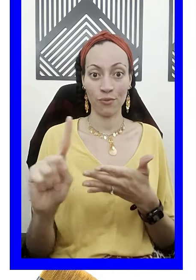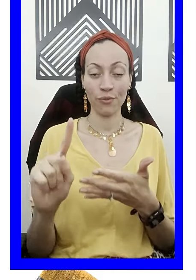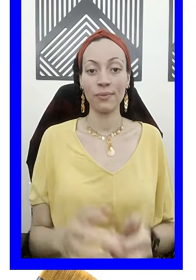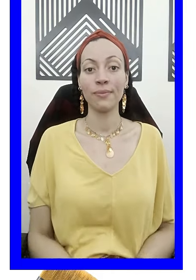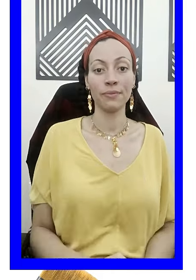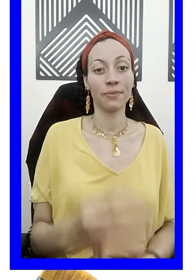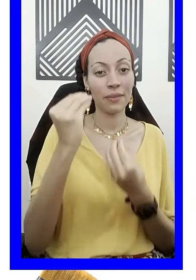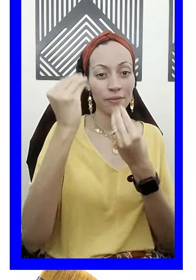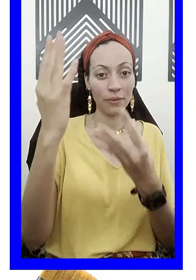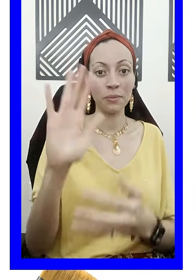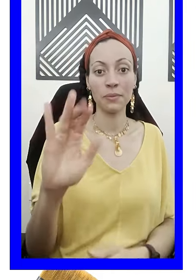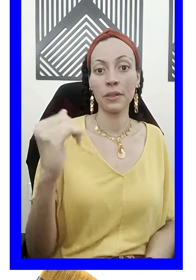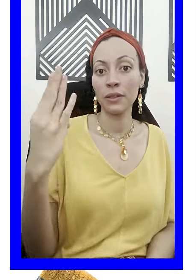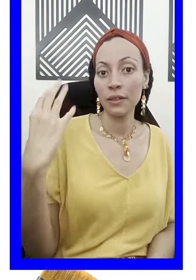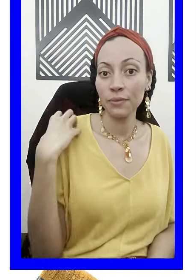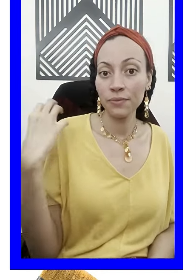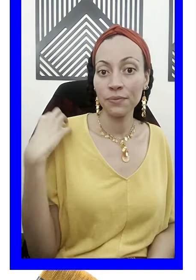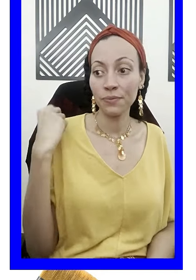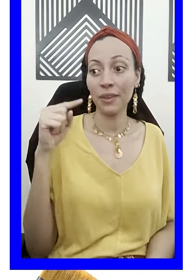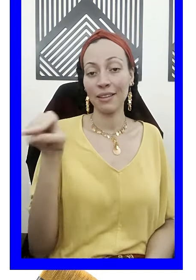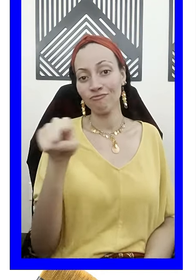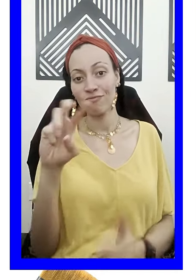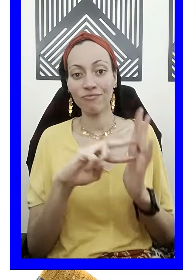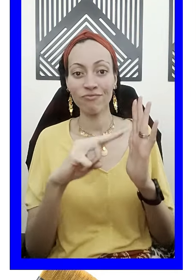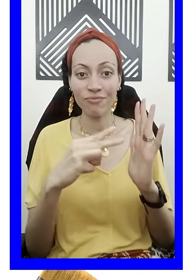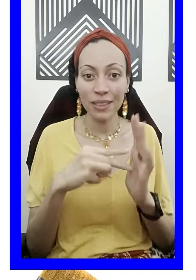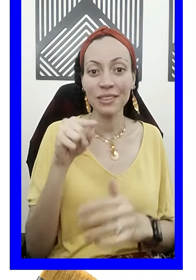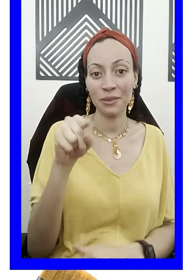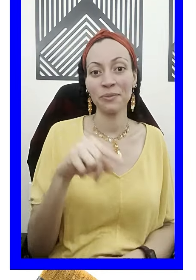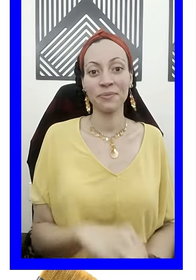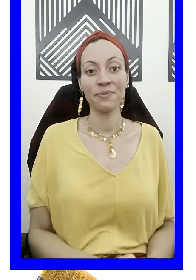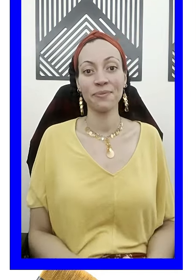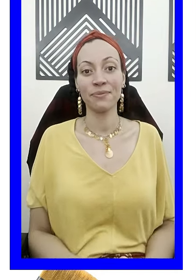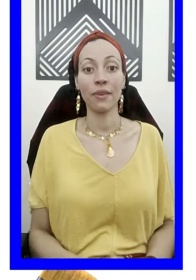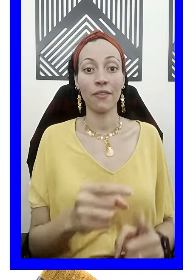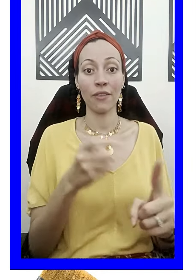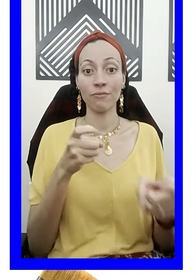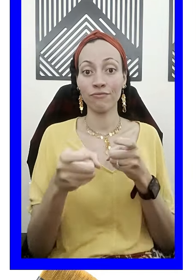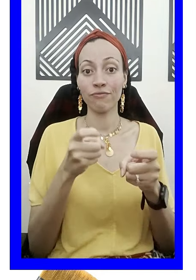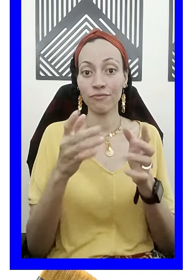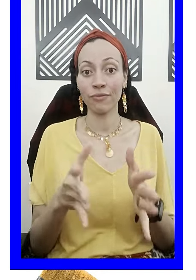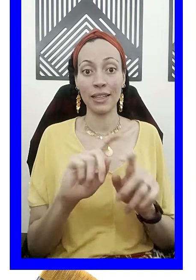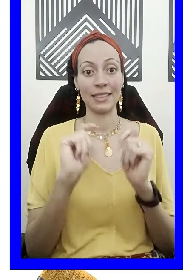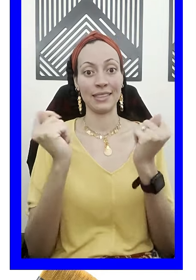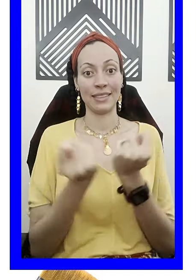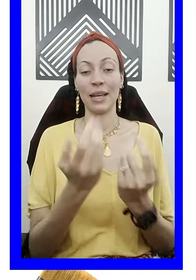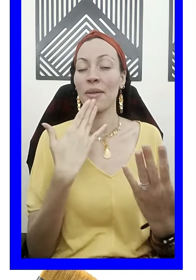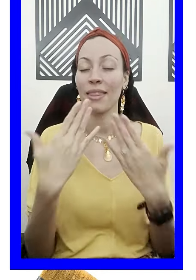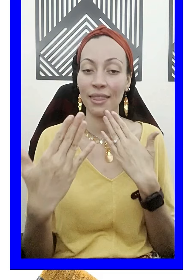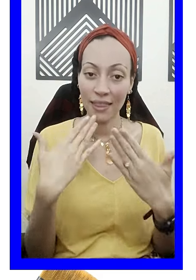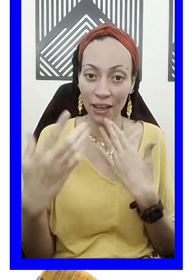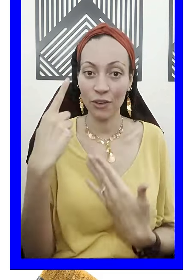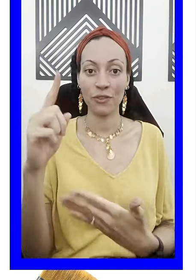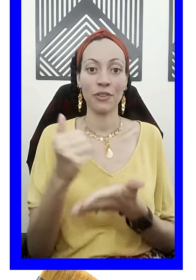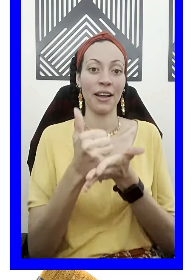behalf of the management team, thank you, job coaches, for everything you guys do for Vocation Plus. We appreciate every single one of you.